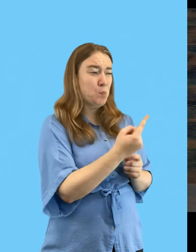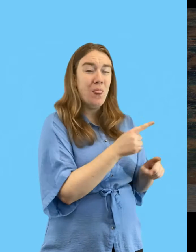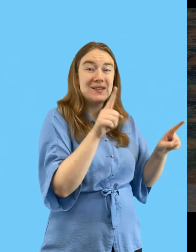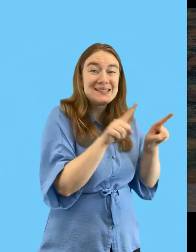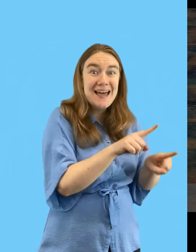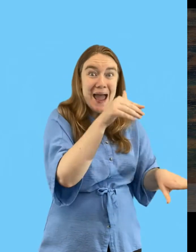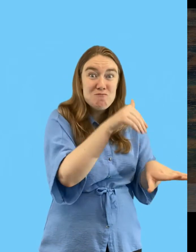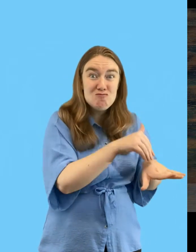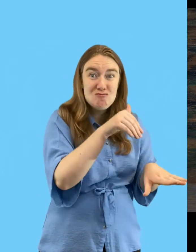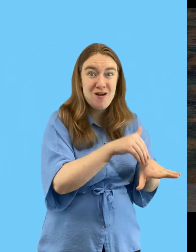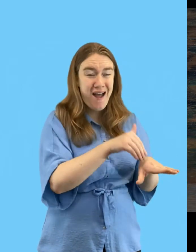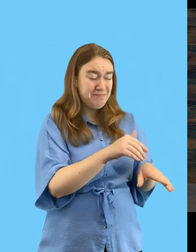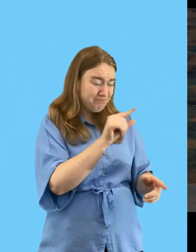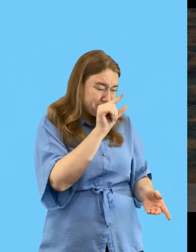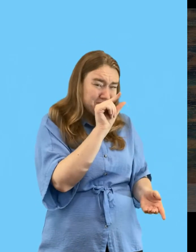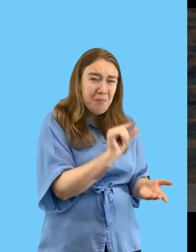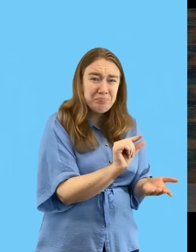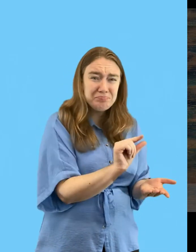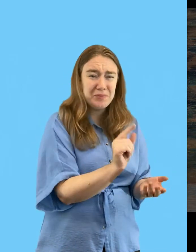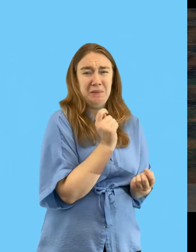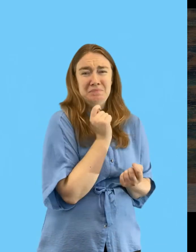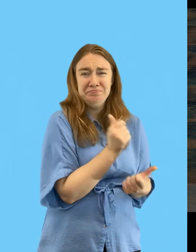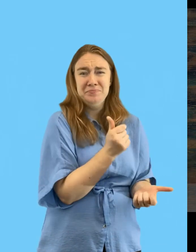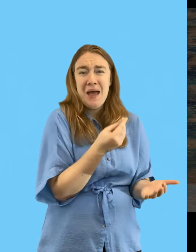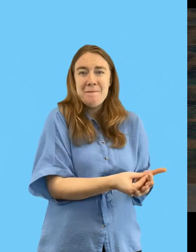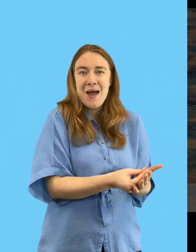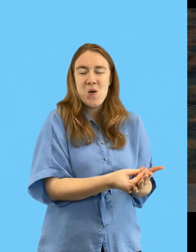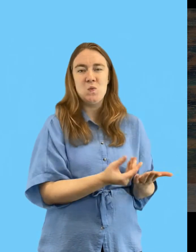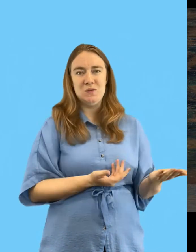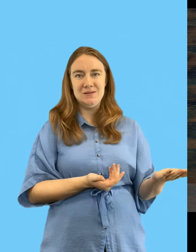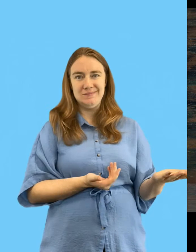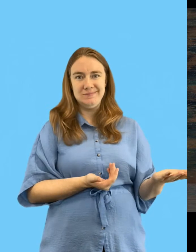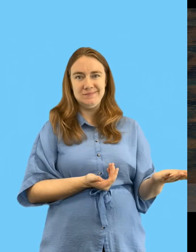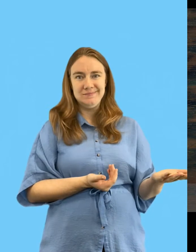colleague over a relatively insignificant amount of money.